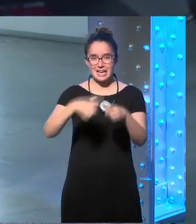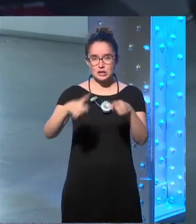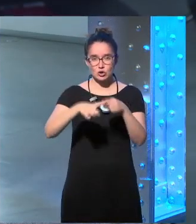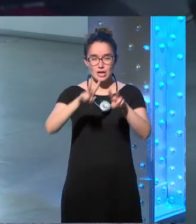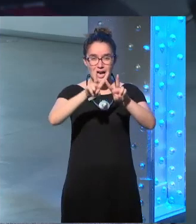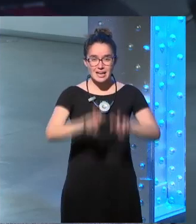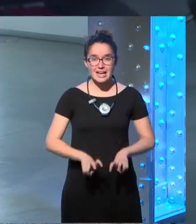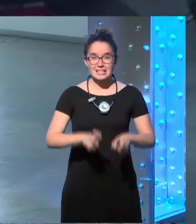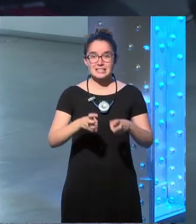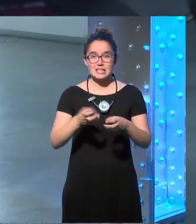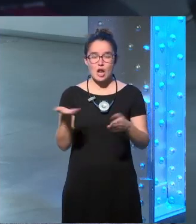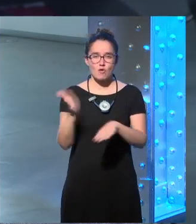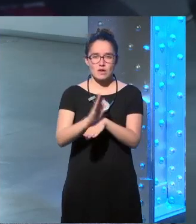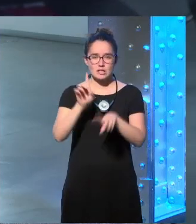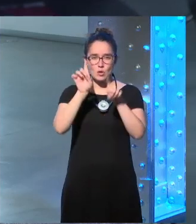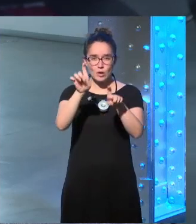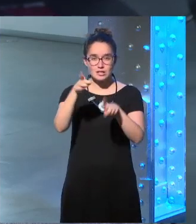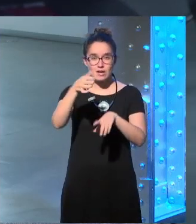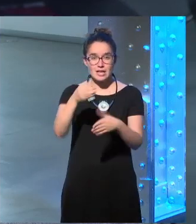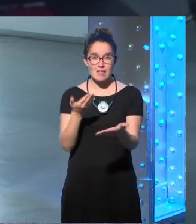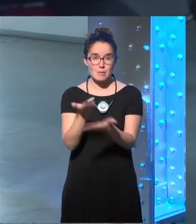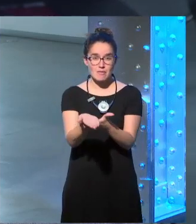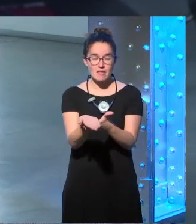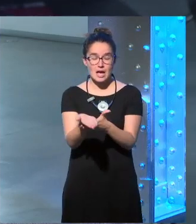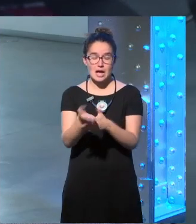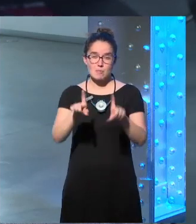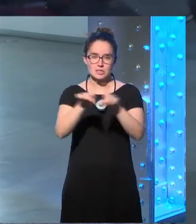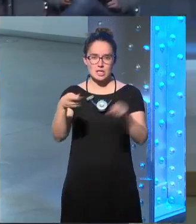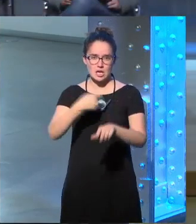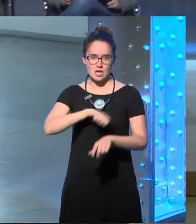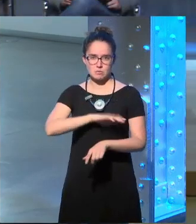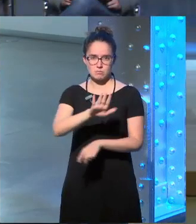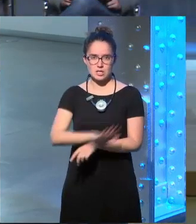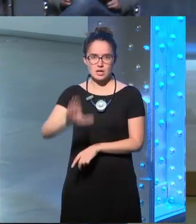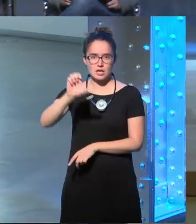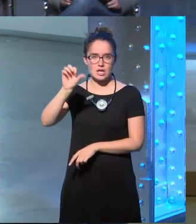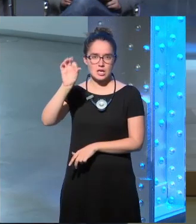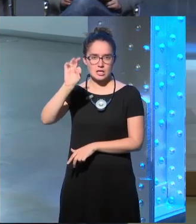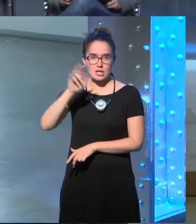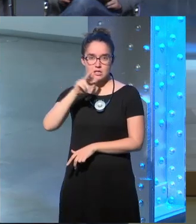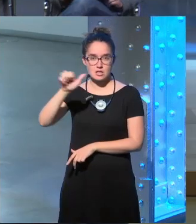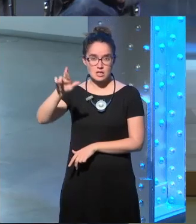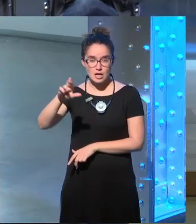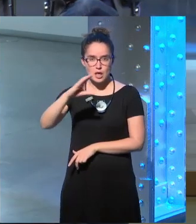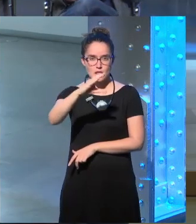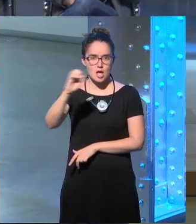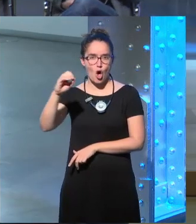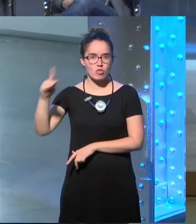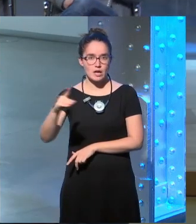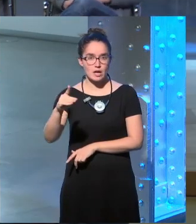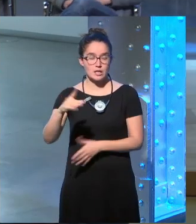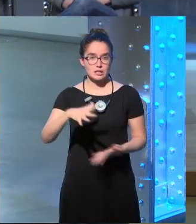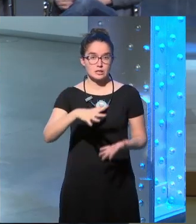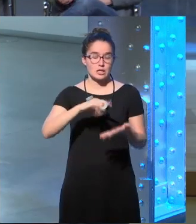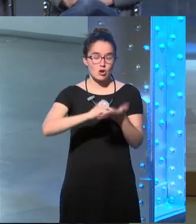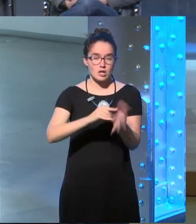just presented a report on the Internet of Things and focusing in the business regards